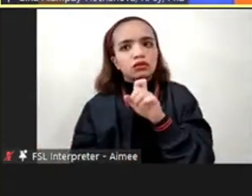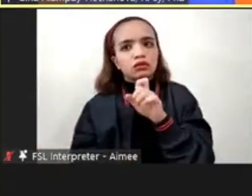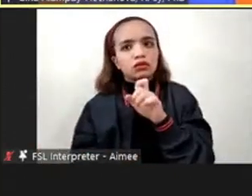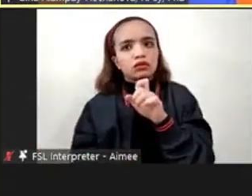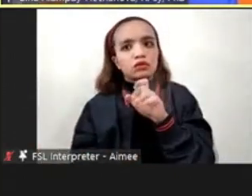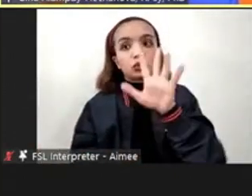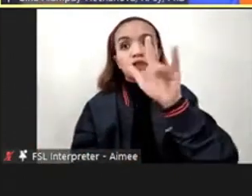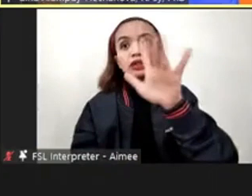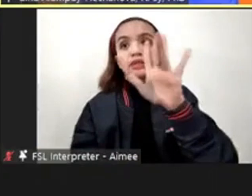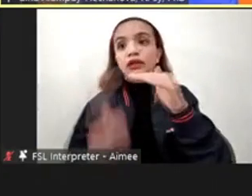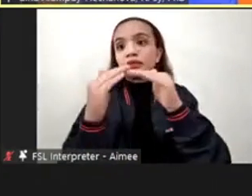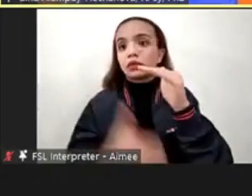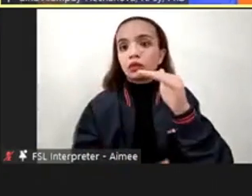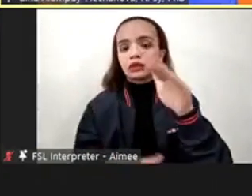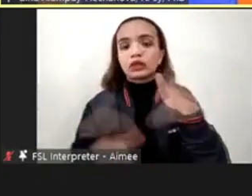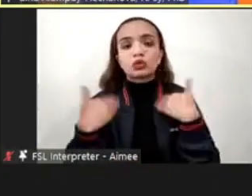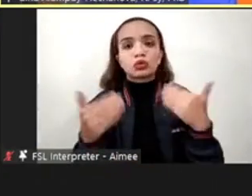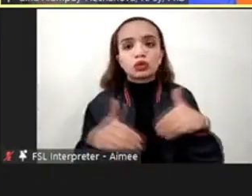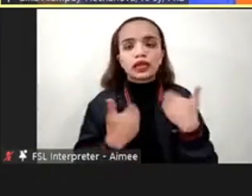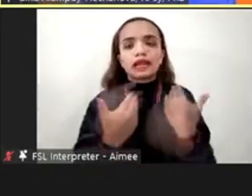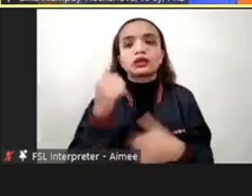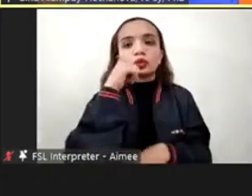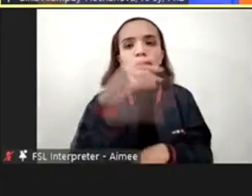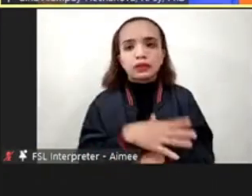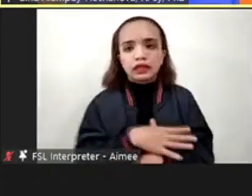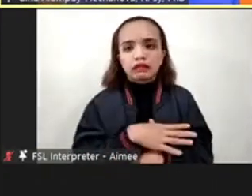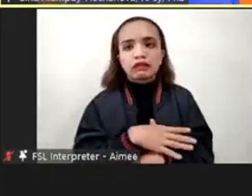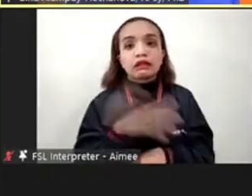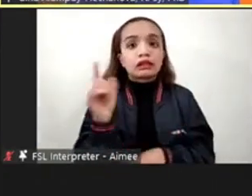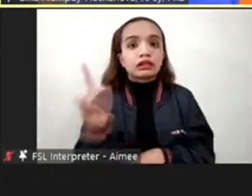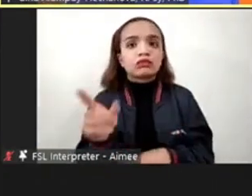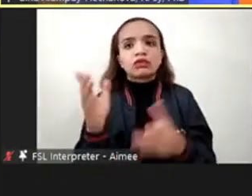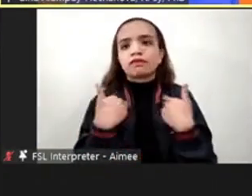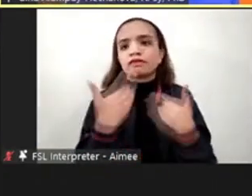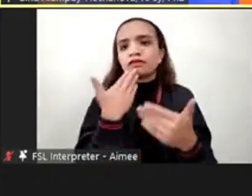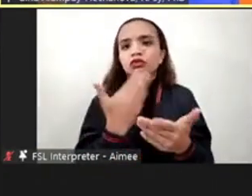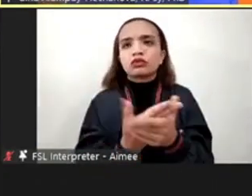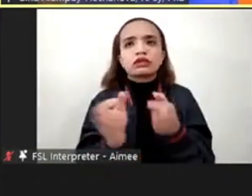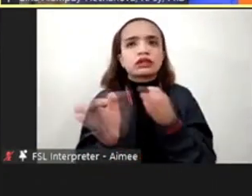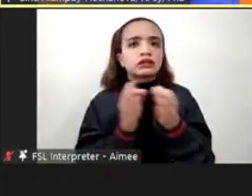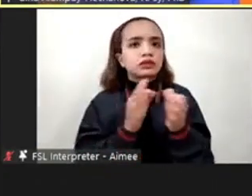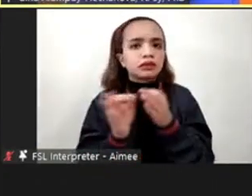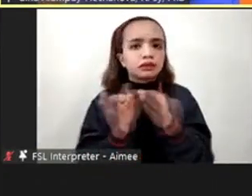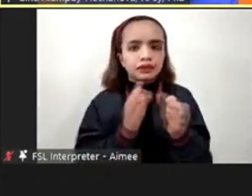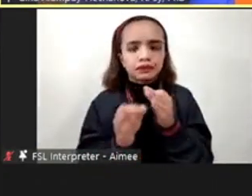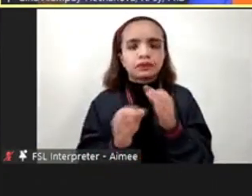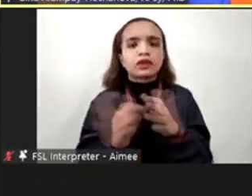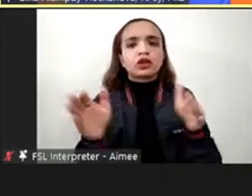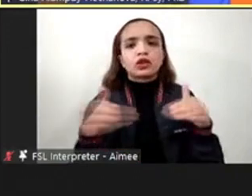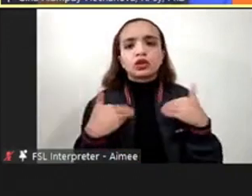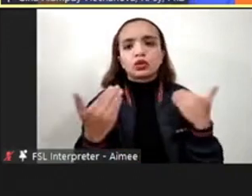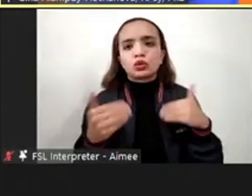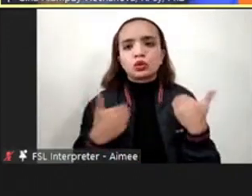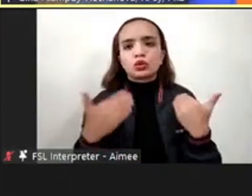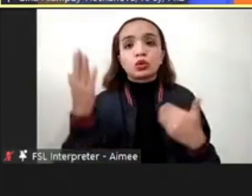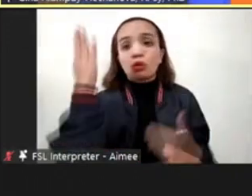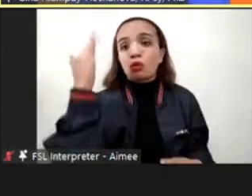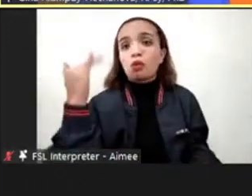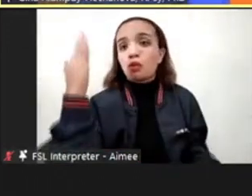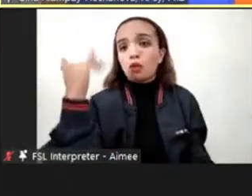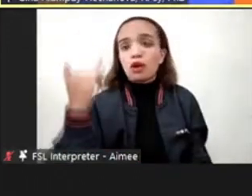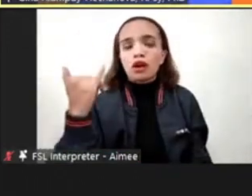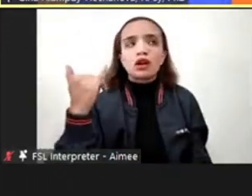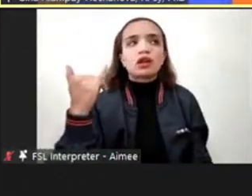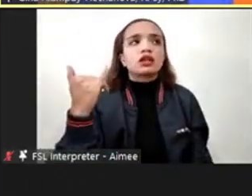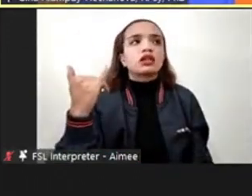the women, okay? And there are actually very good explanations for why. Youth, why? Because we know